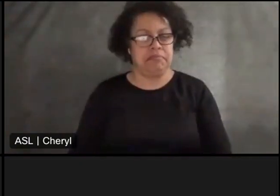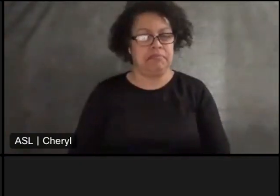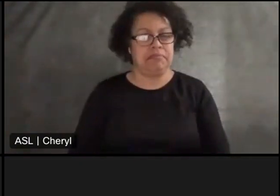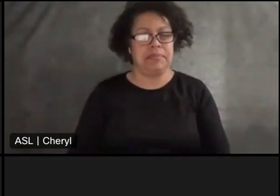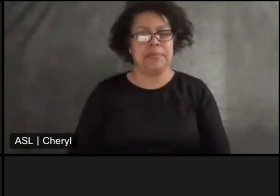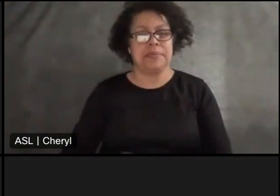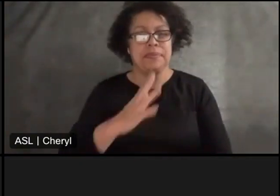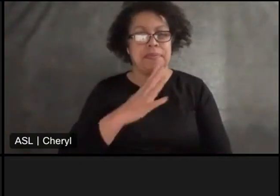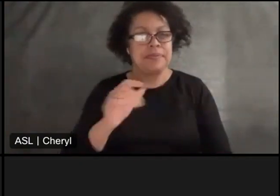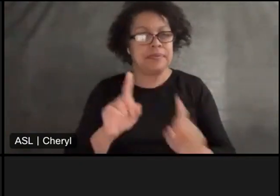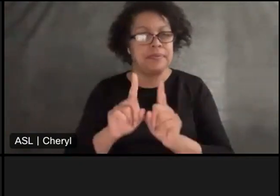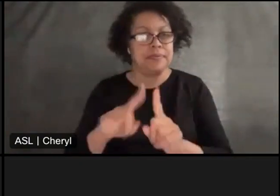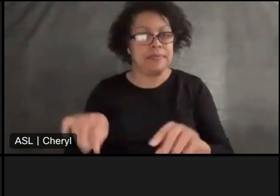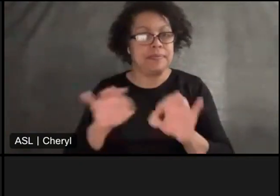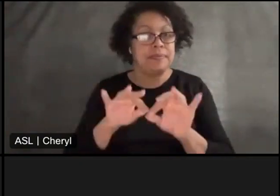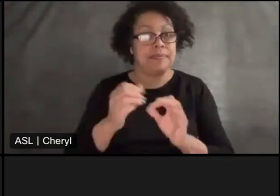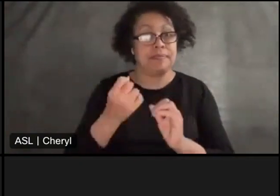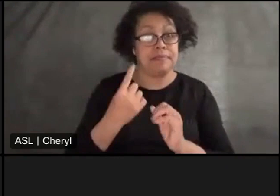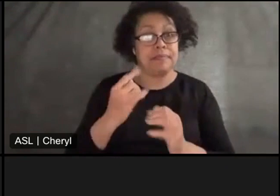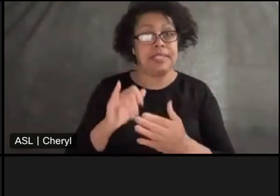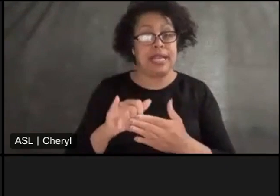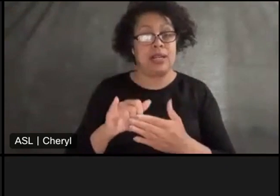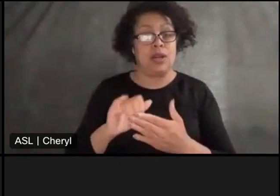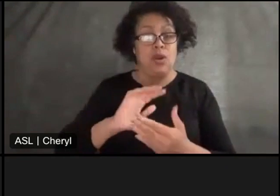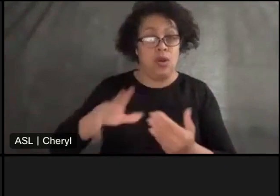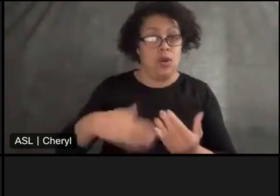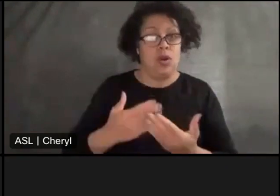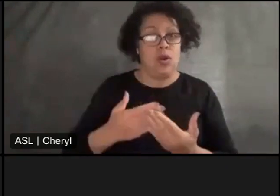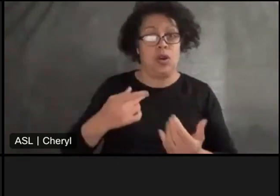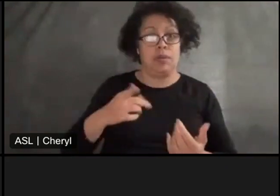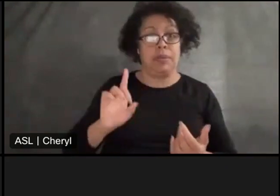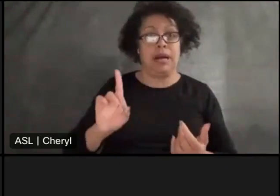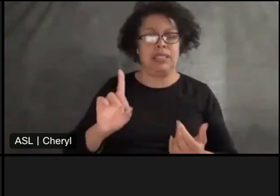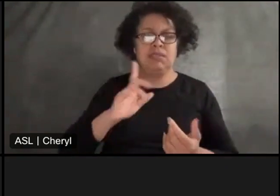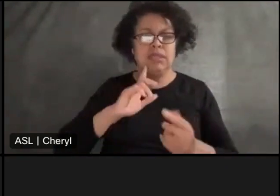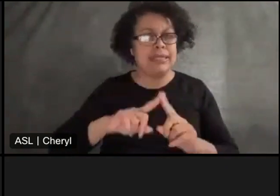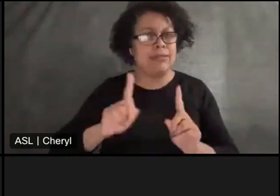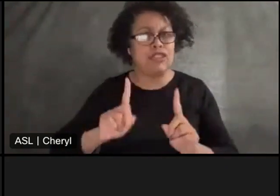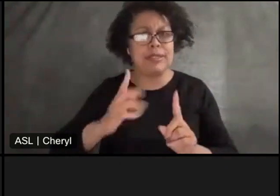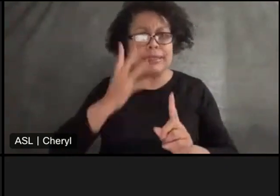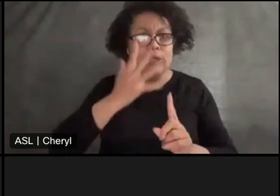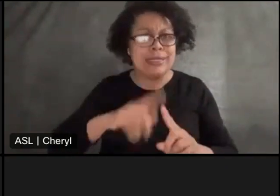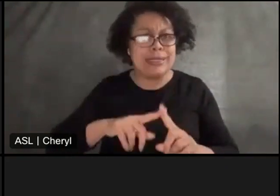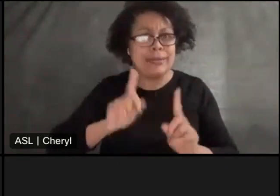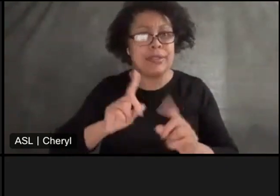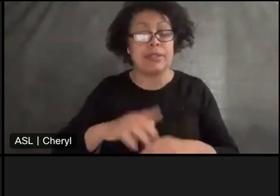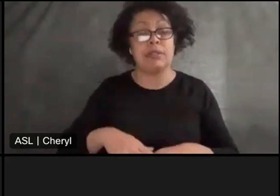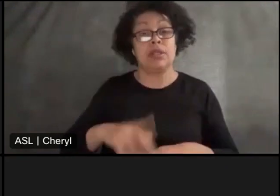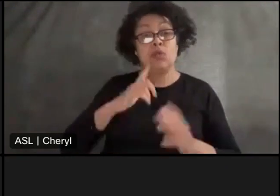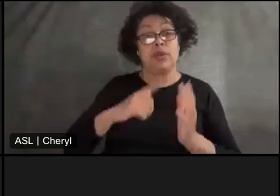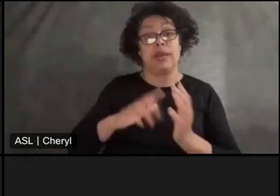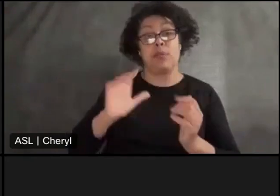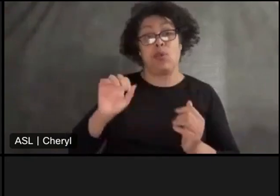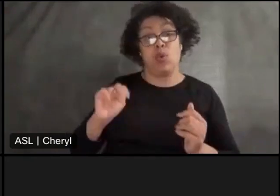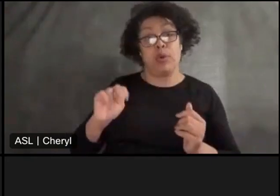that all of our pods are going to look different. So maybe the corn cousin